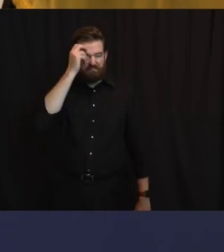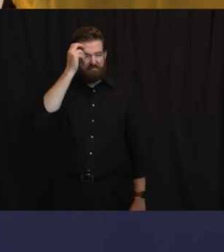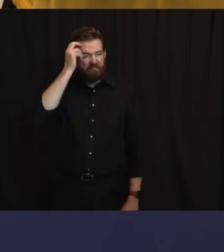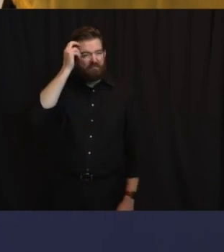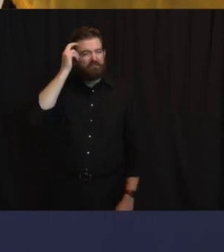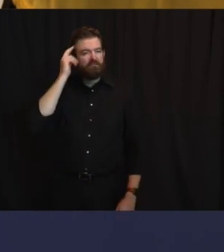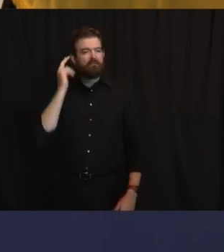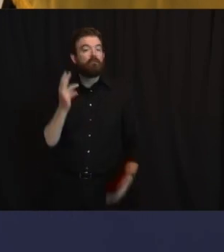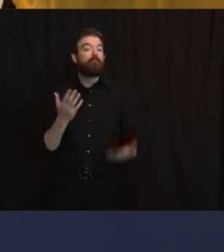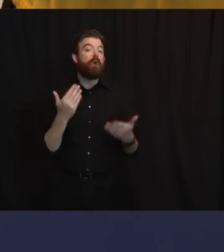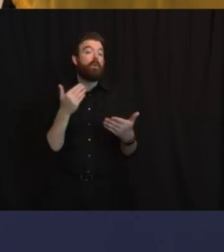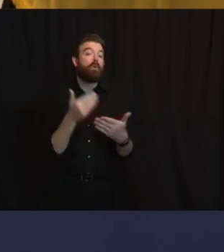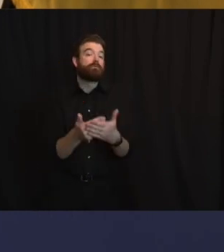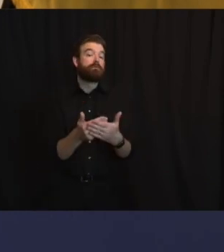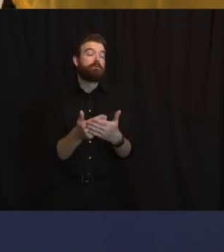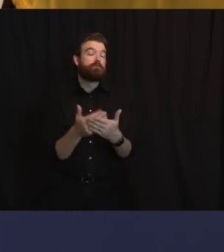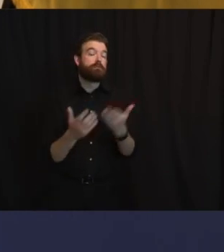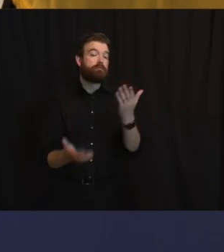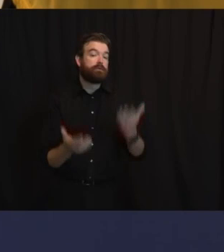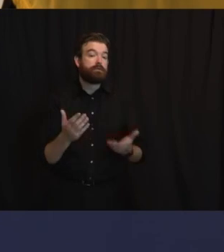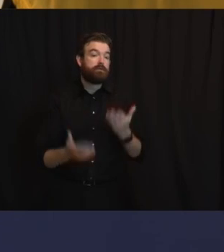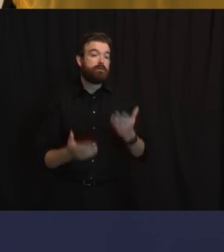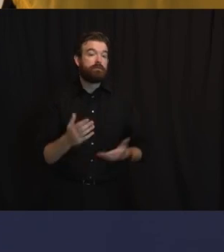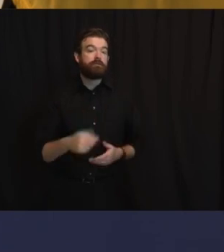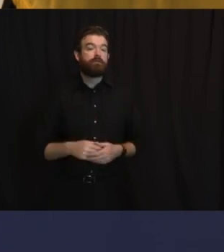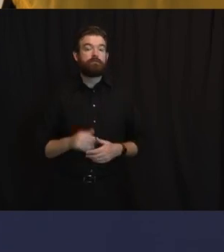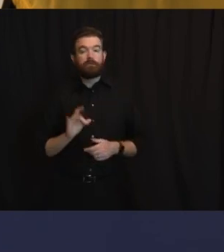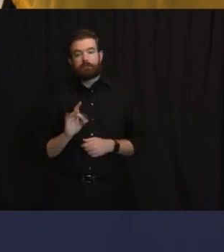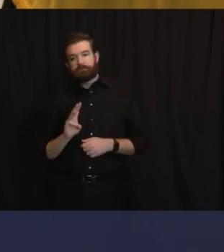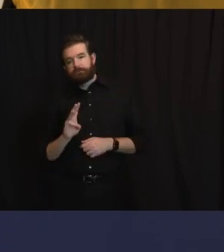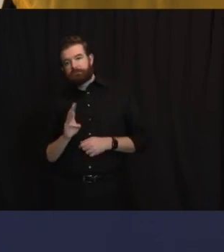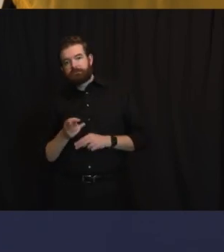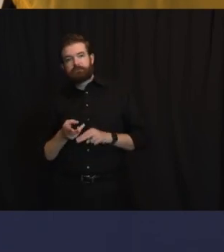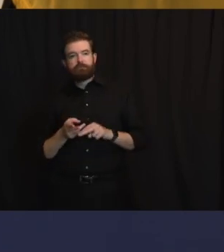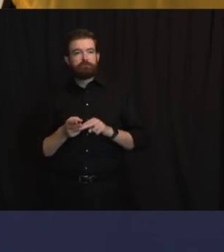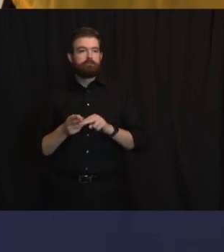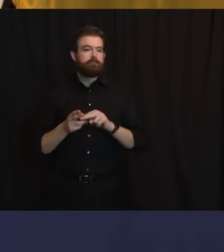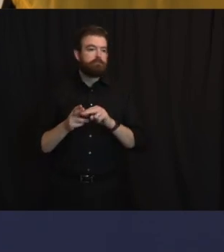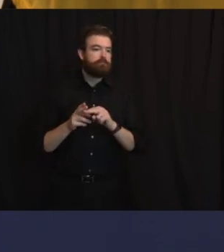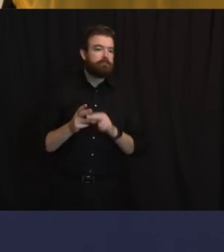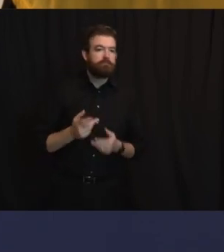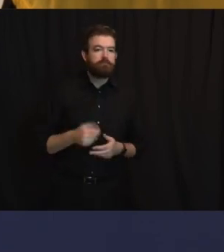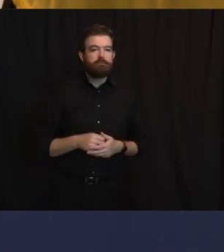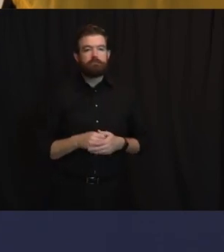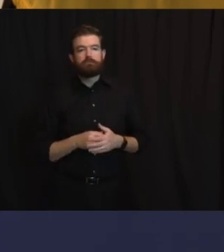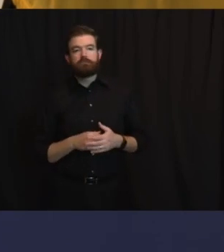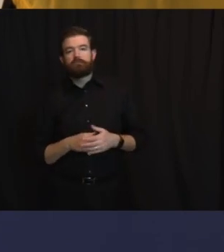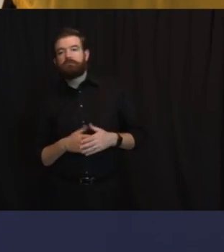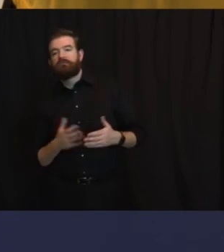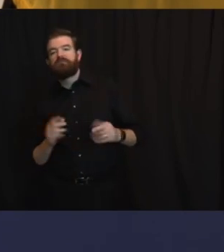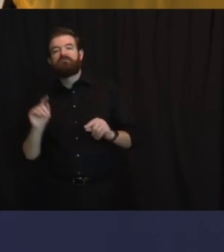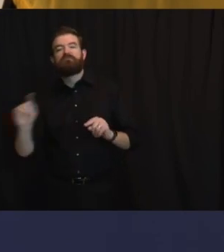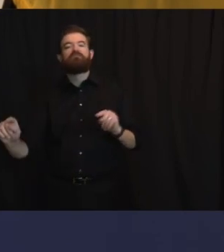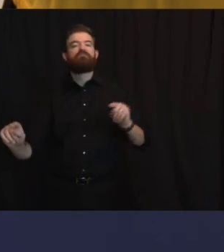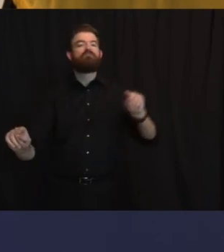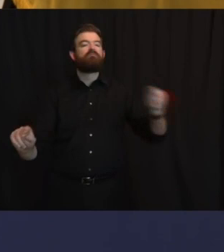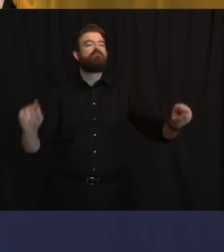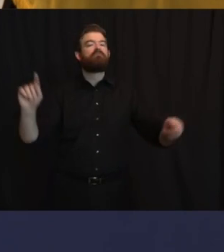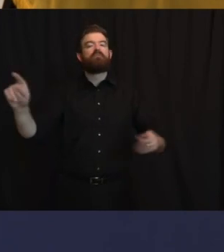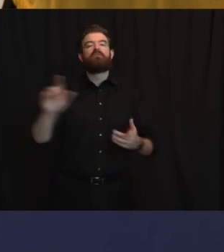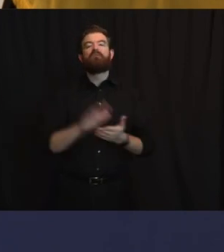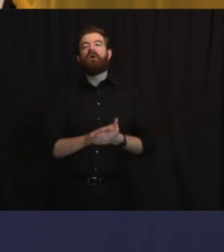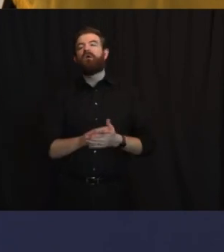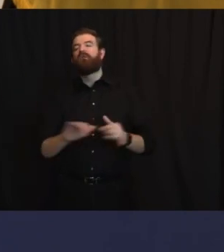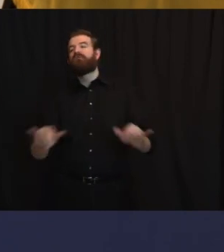close. So in other words, I would bet you there's going to be a given school at any moment in time between now and the end of June where